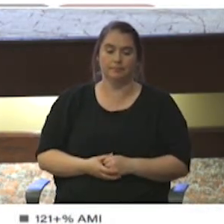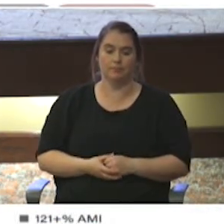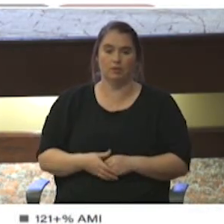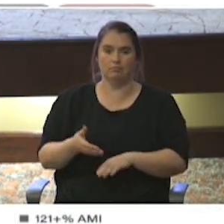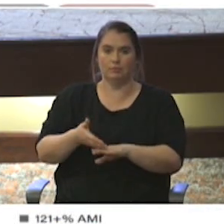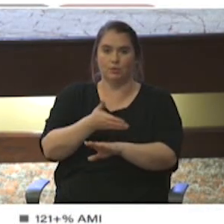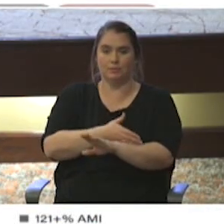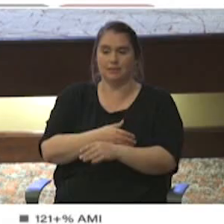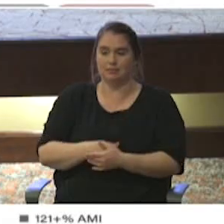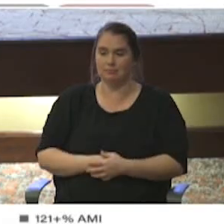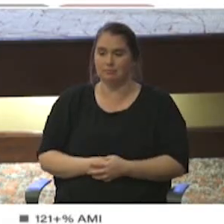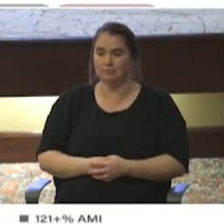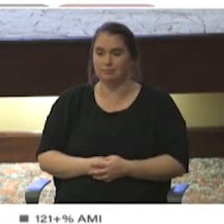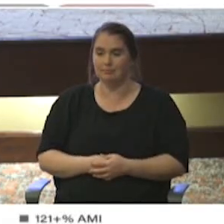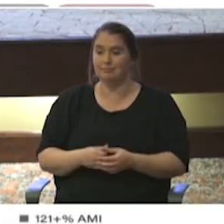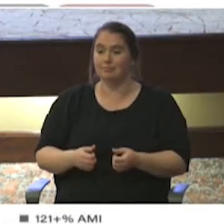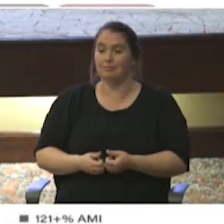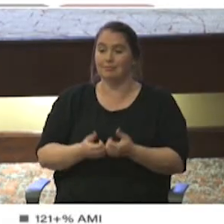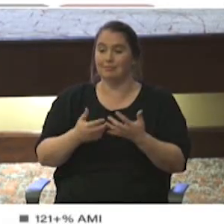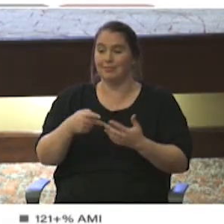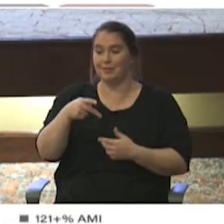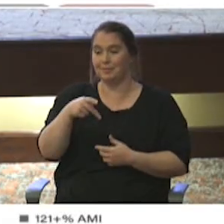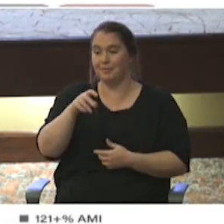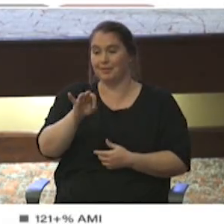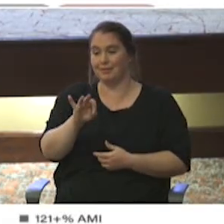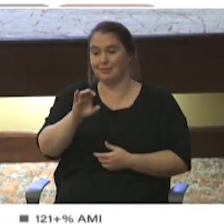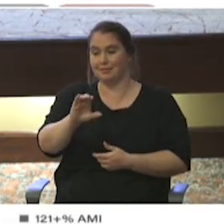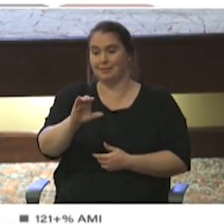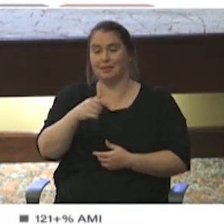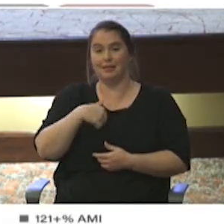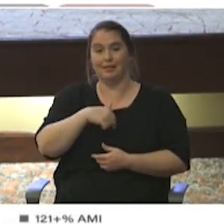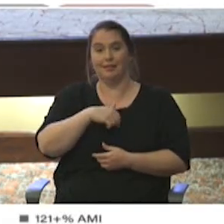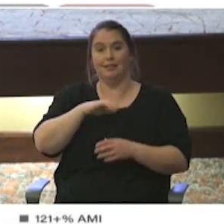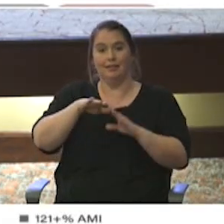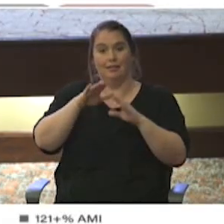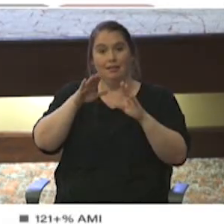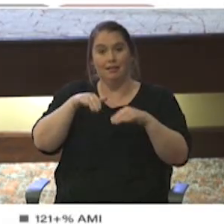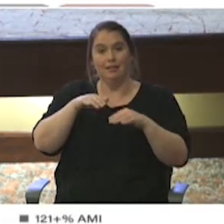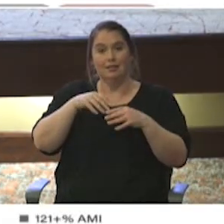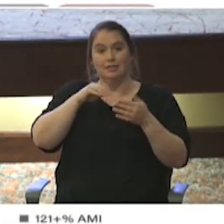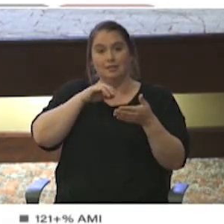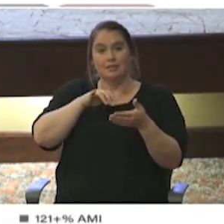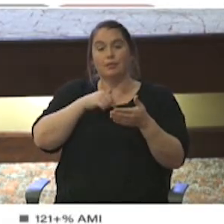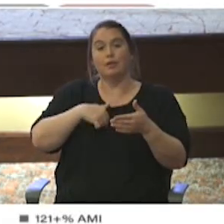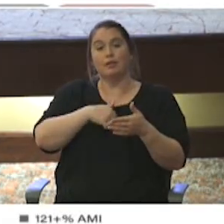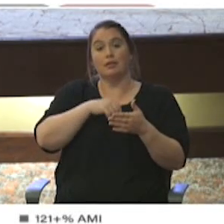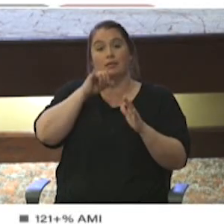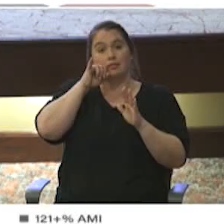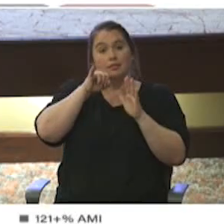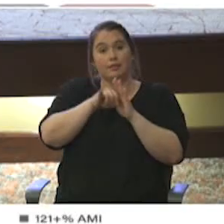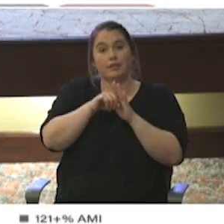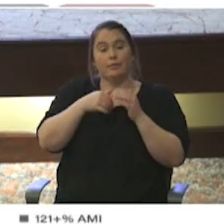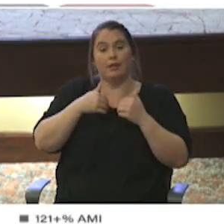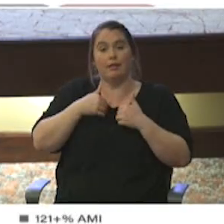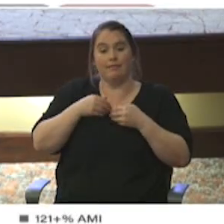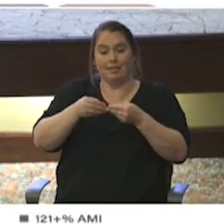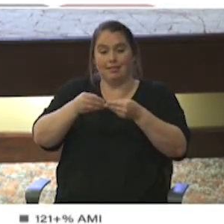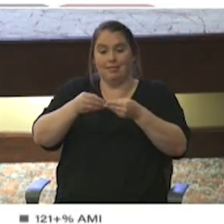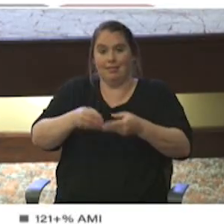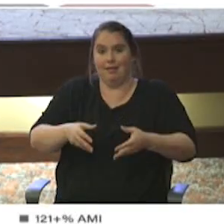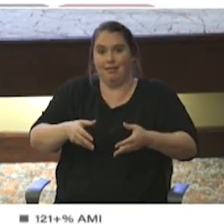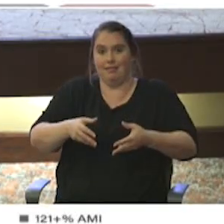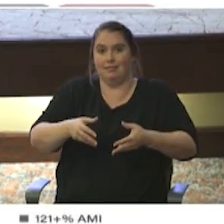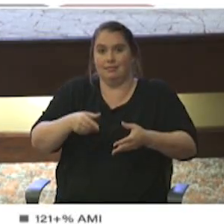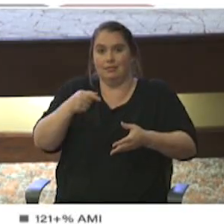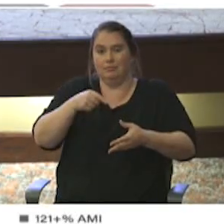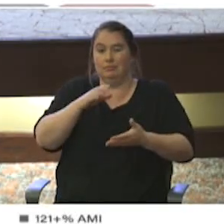Now, why would a PFC be needed? Well, in our housing study, it identified we have a lack of affordable units for our